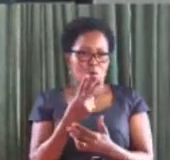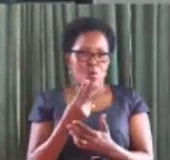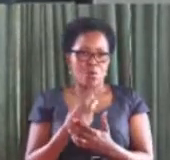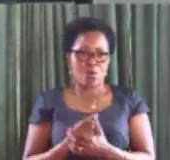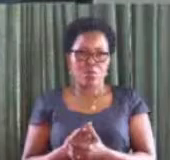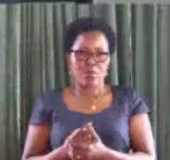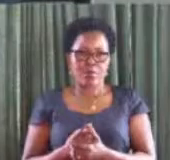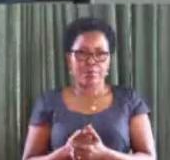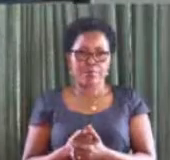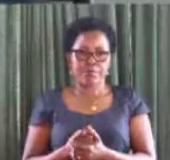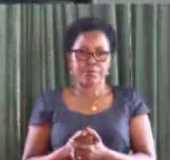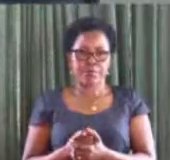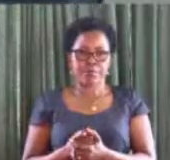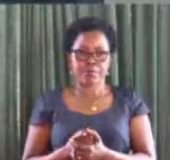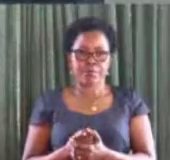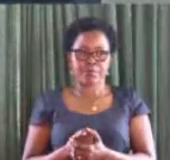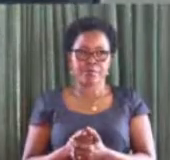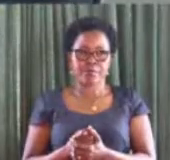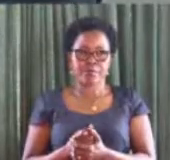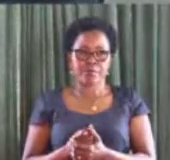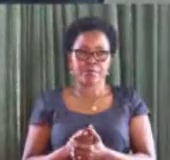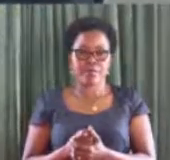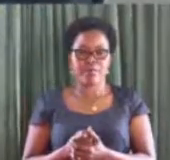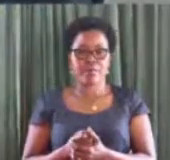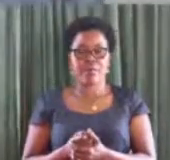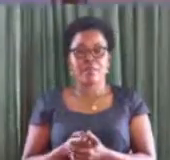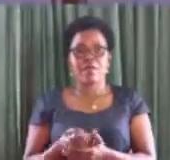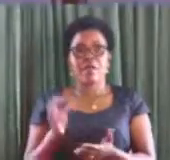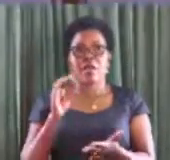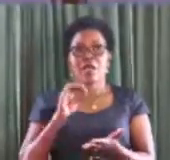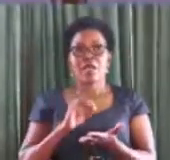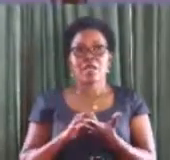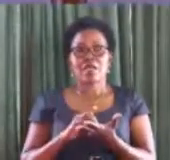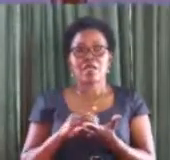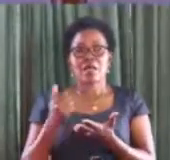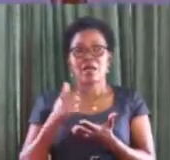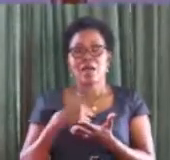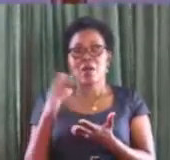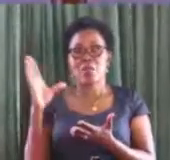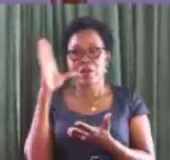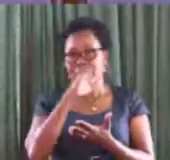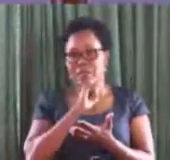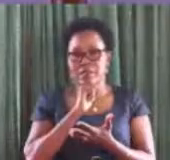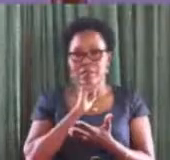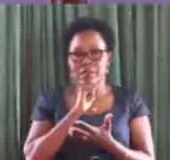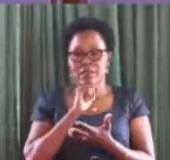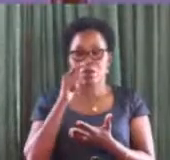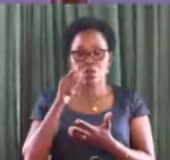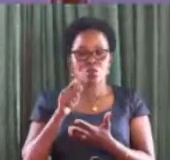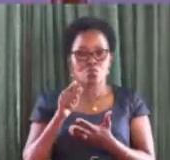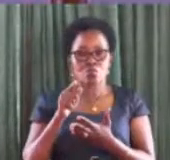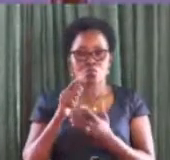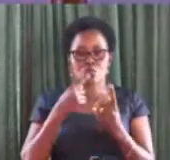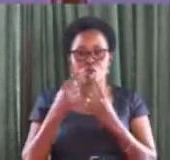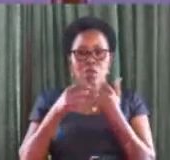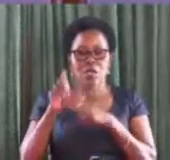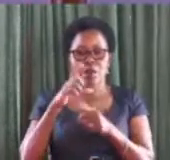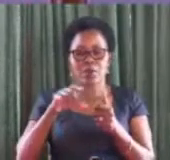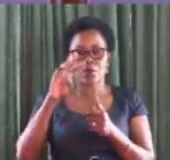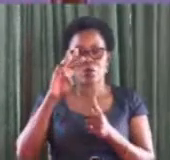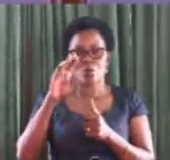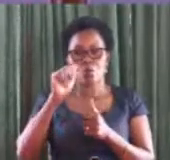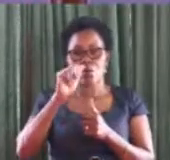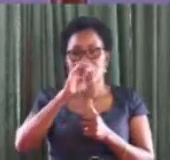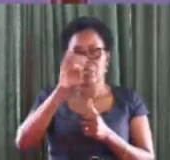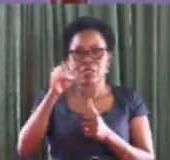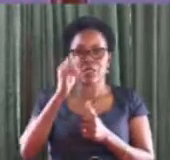Thank you, my lord. Again, I'm guessing you are referring to the Wajir gubernatorial. I'm not referring